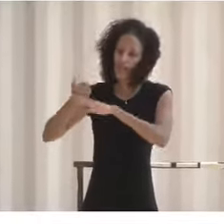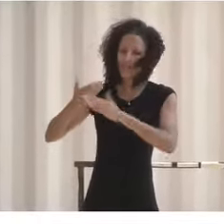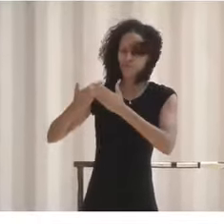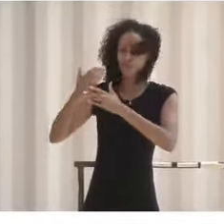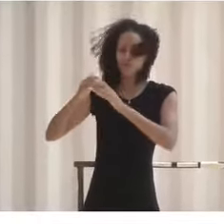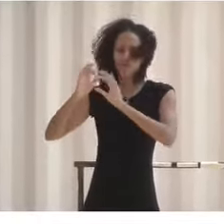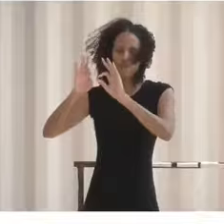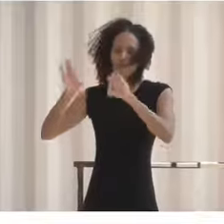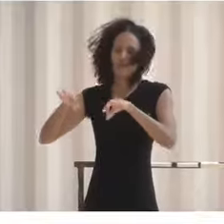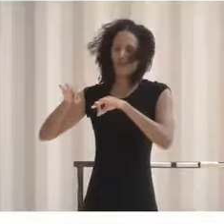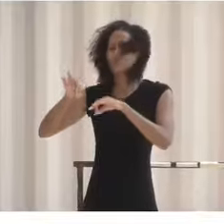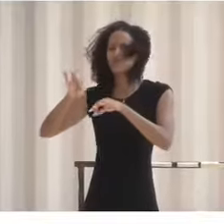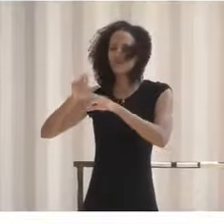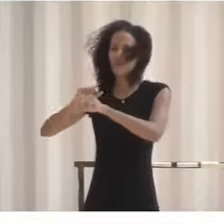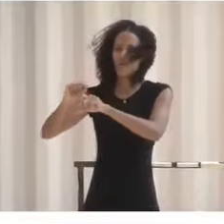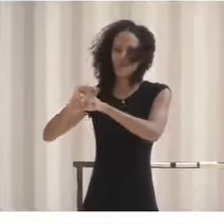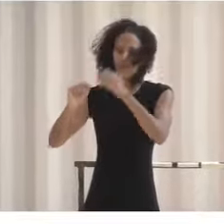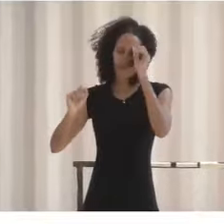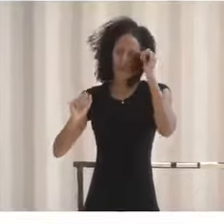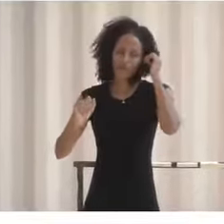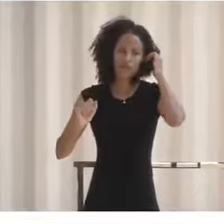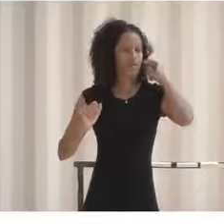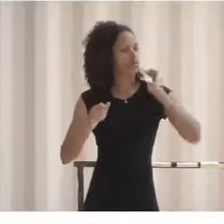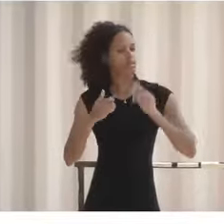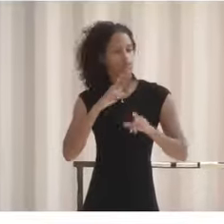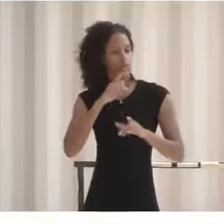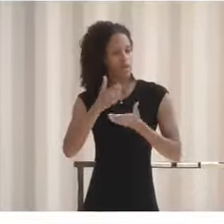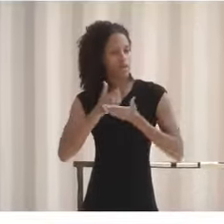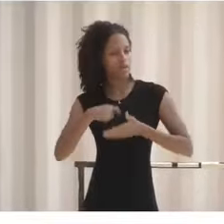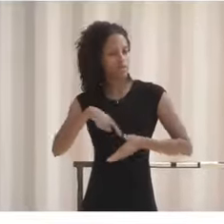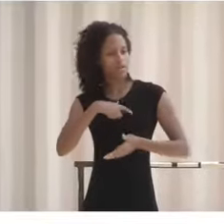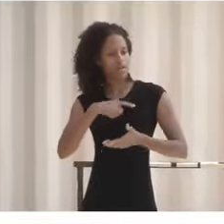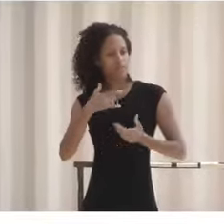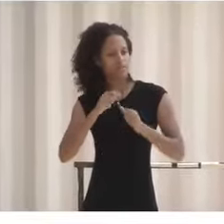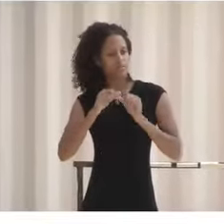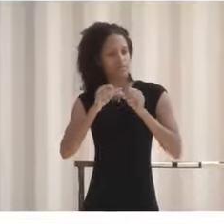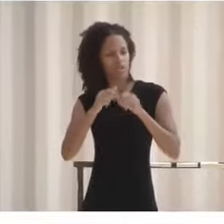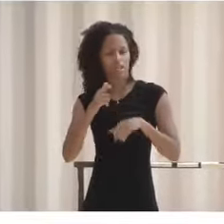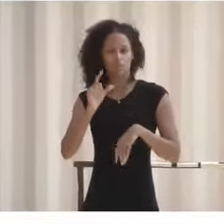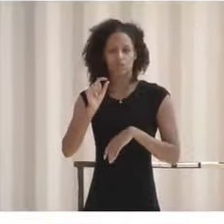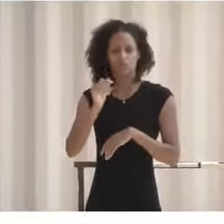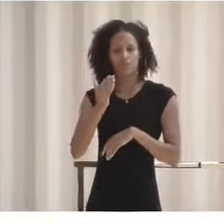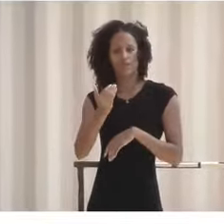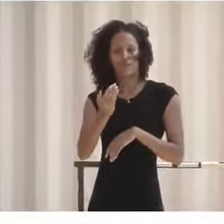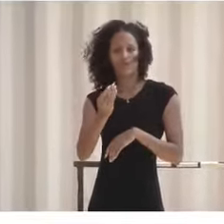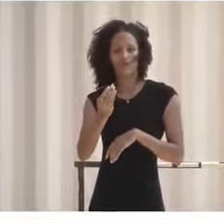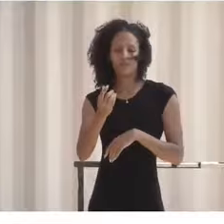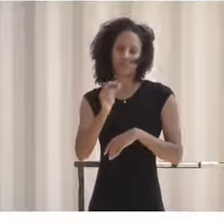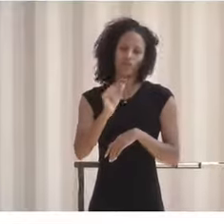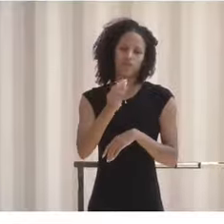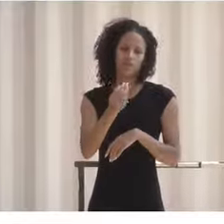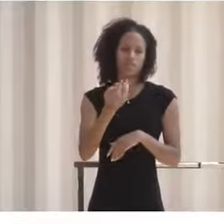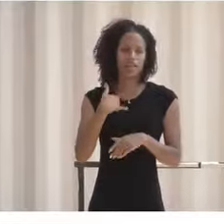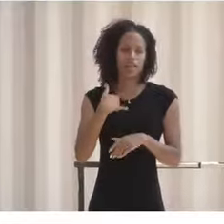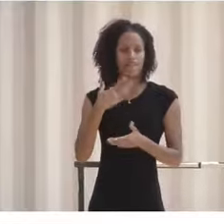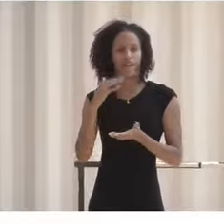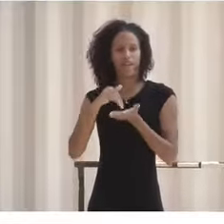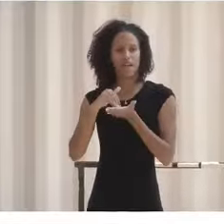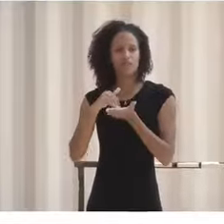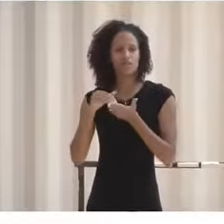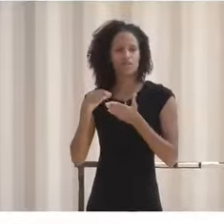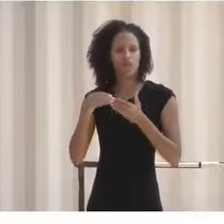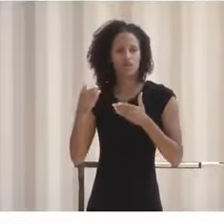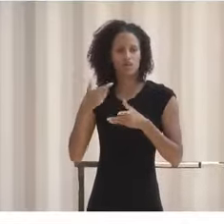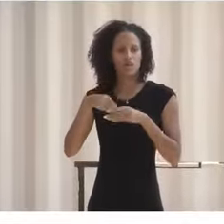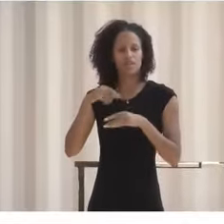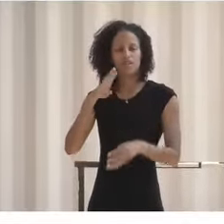How can it help us to sustain? In 2014, with $5,000 in the bank, my wife and I started